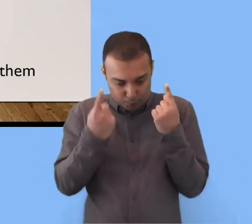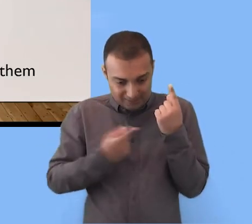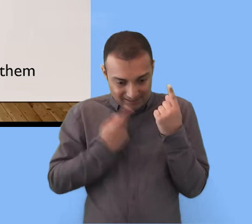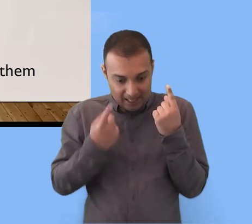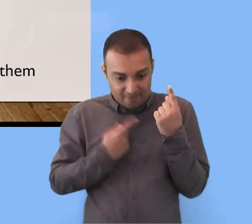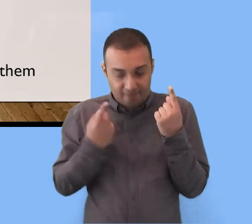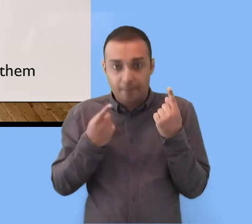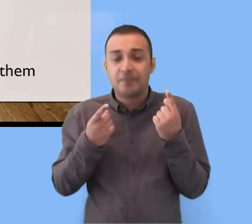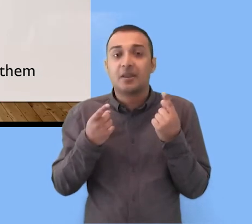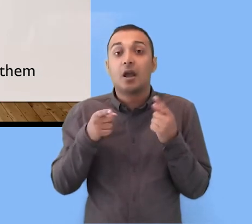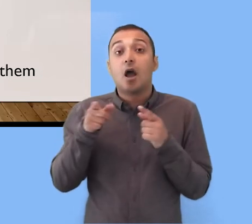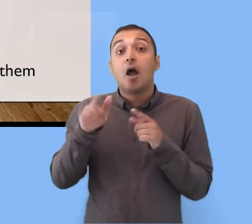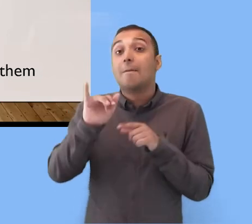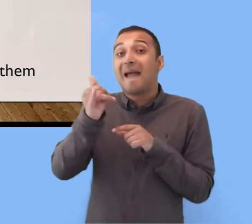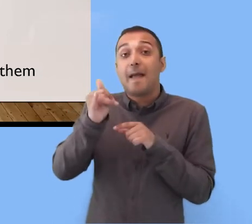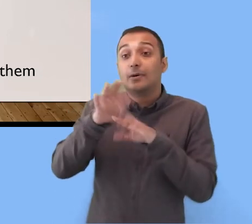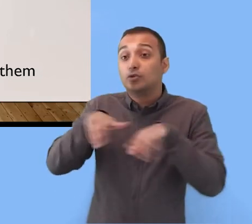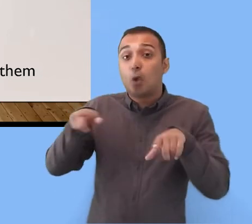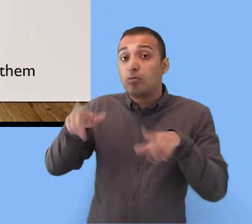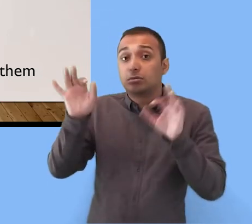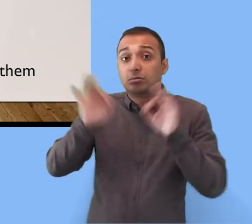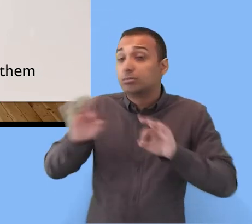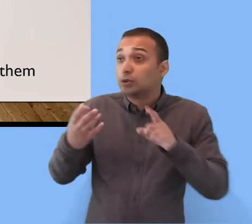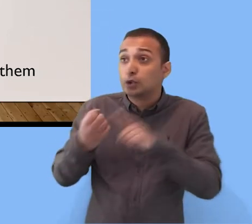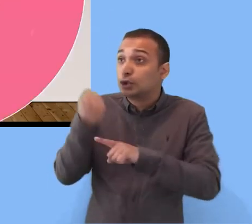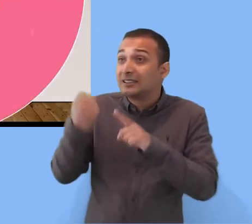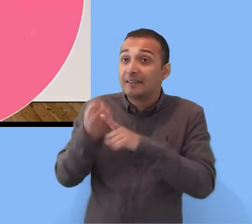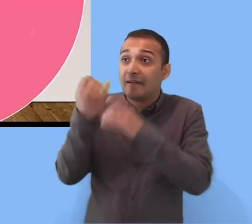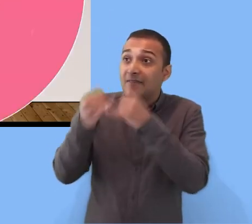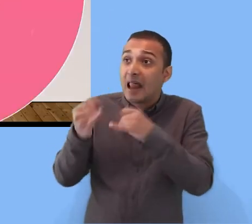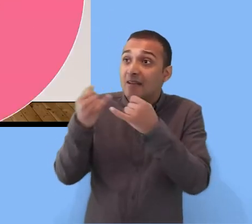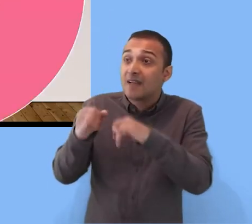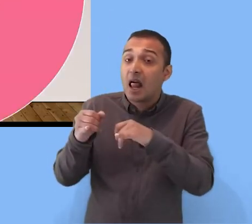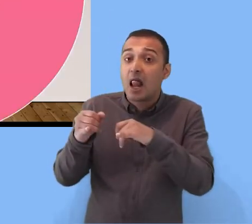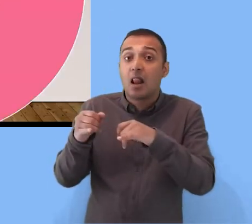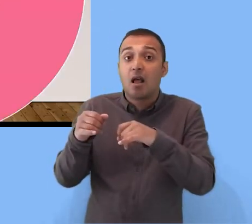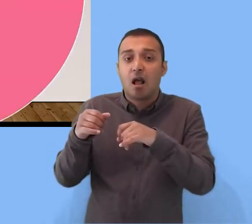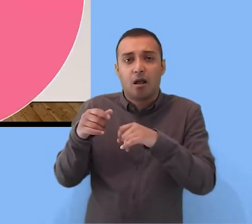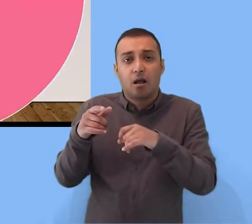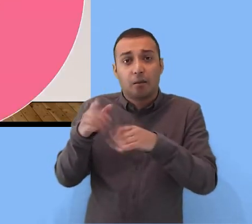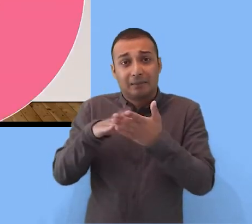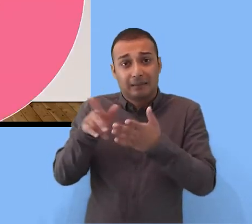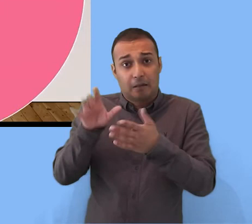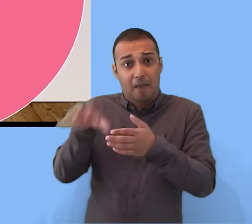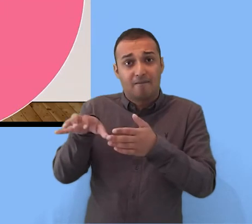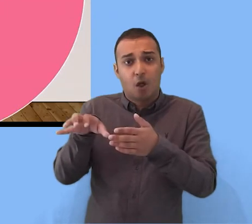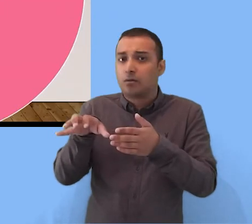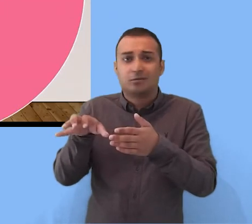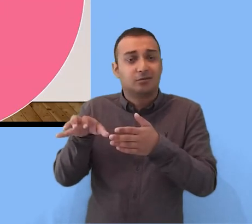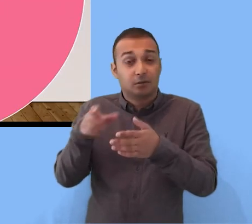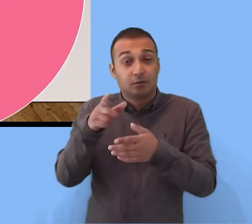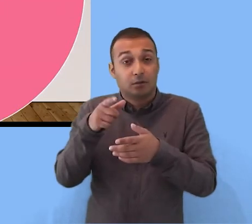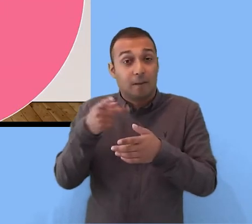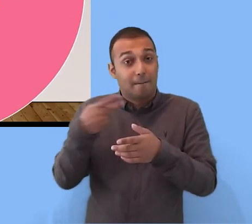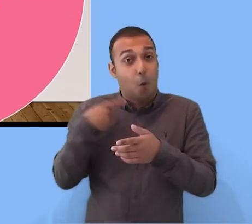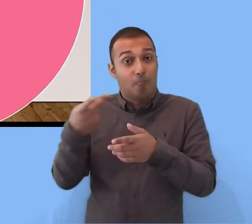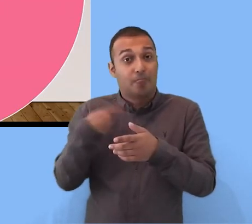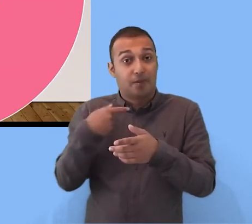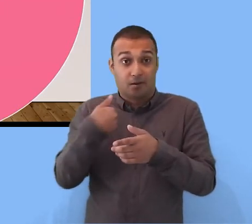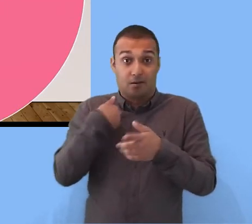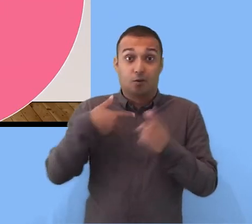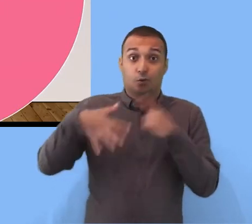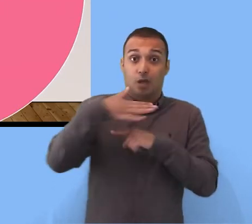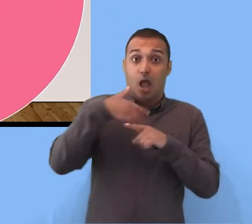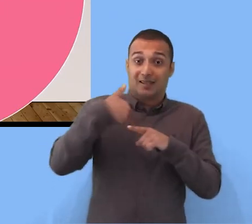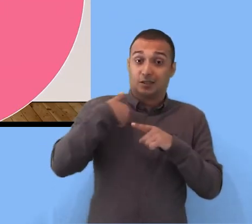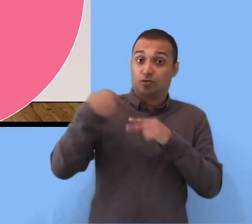but that we as a society aren't fulfilling our obligations to them. And we need to change some of the terms. Tom's already highlighted that he knew I